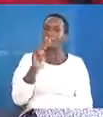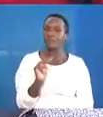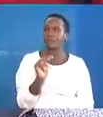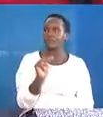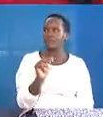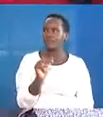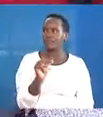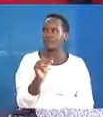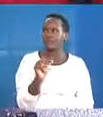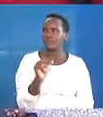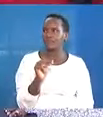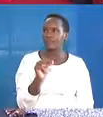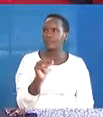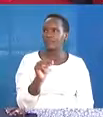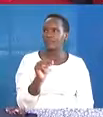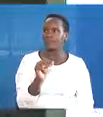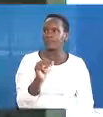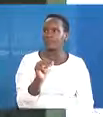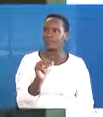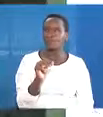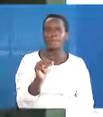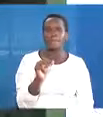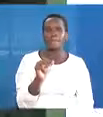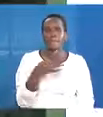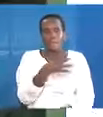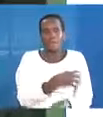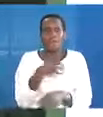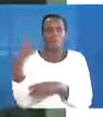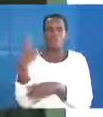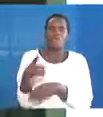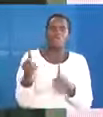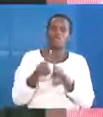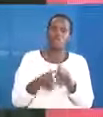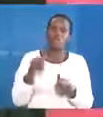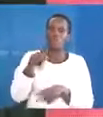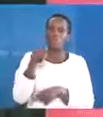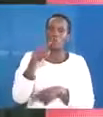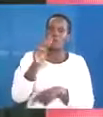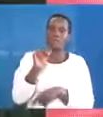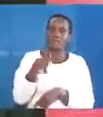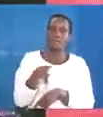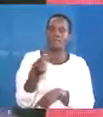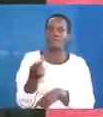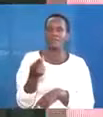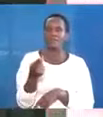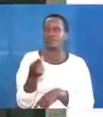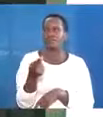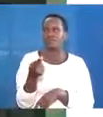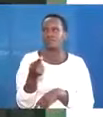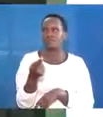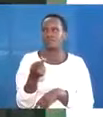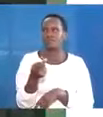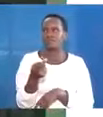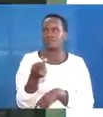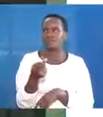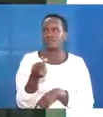How I enjoyed that interaction with members of parliament. And they also enjoyed coming to provoke me